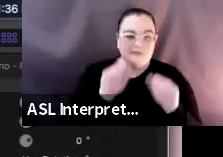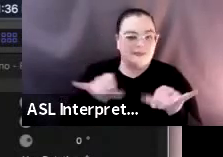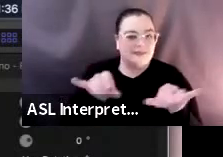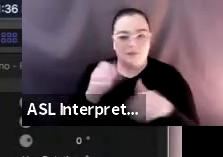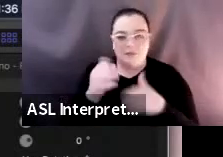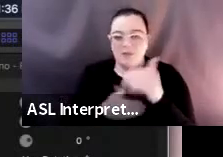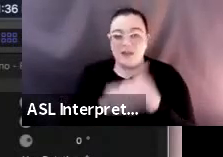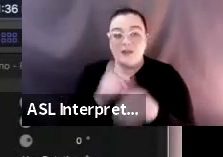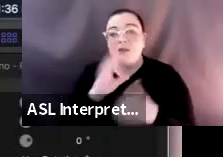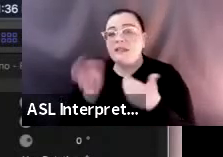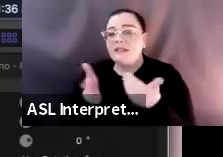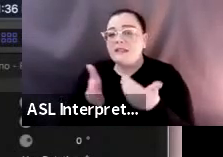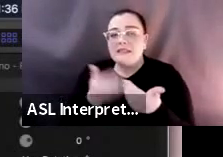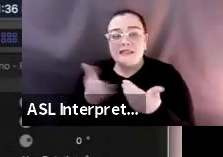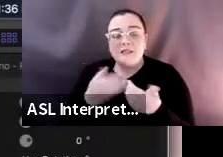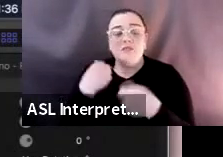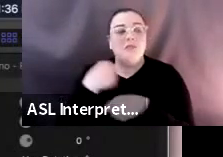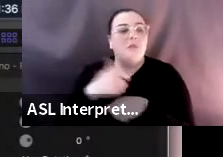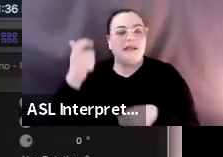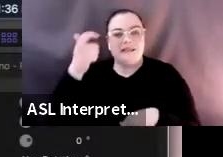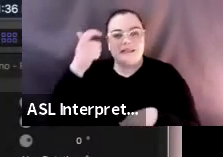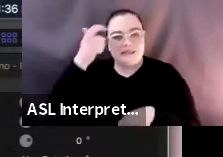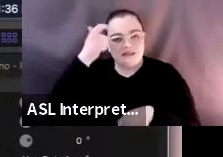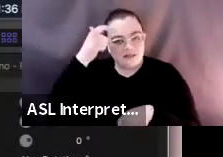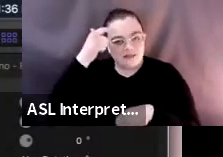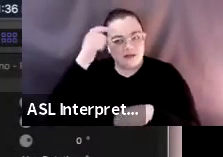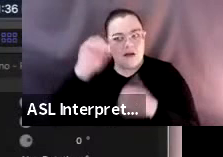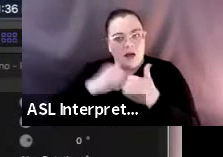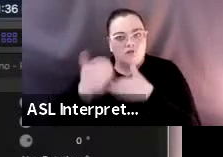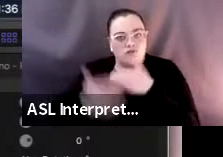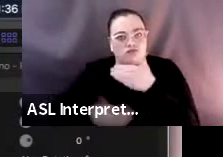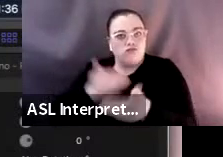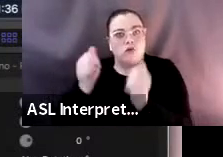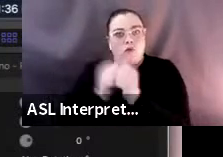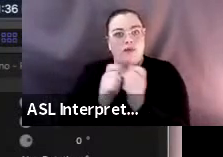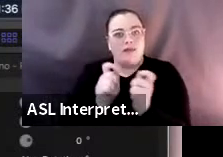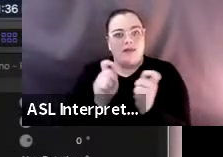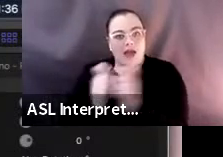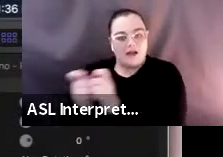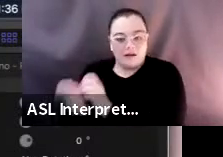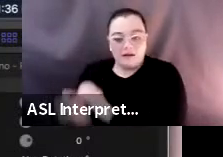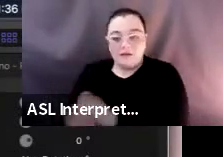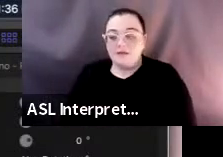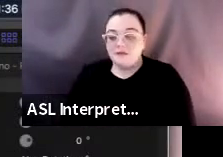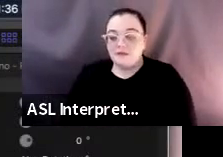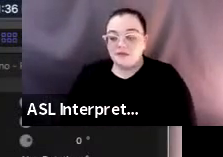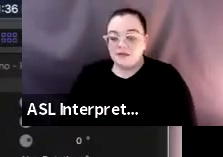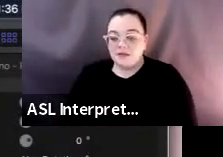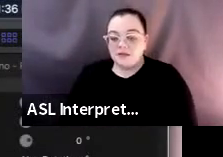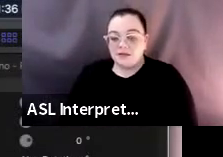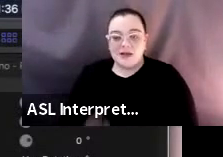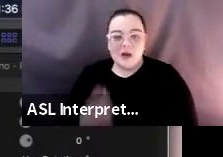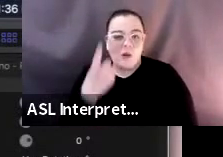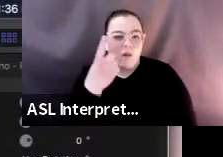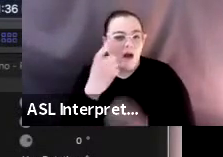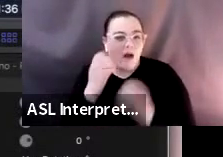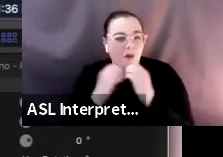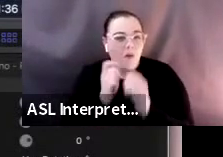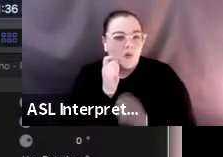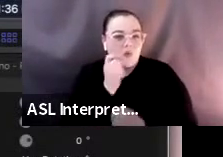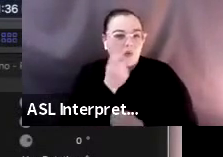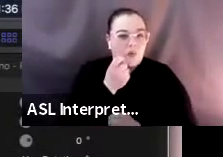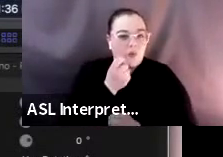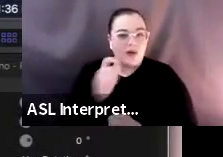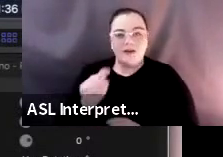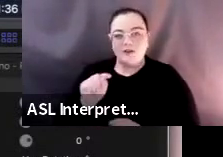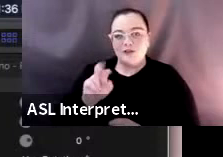just sort of makes sense with how the rest of editing is going. All right, one more cool little trick. Final